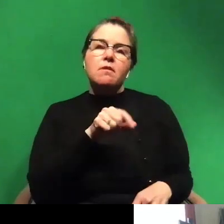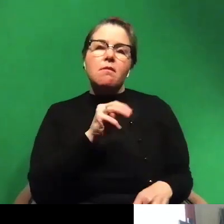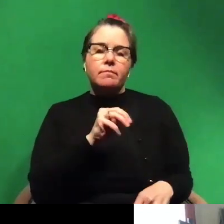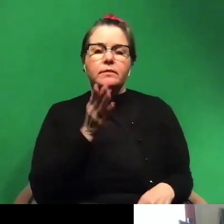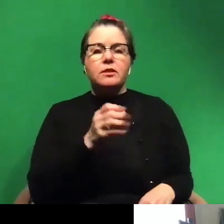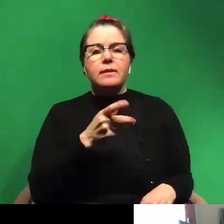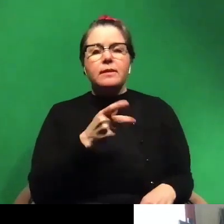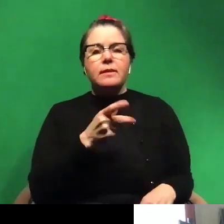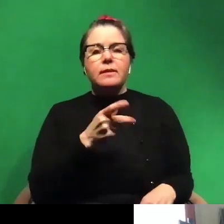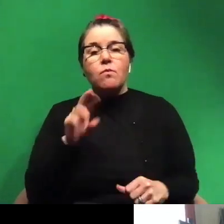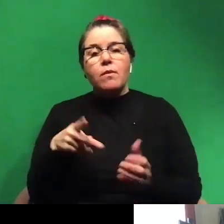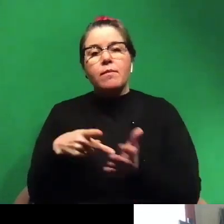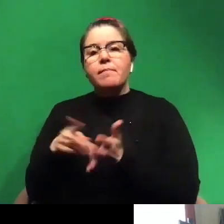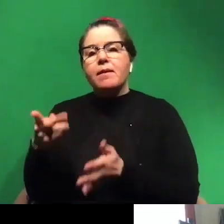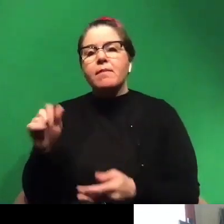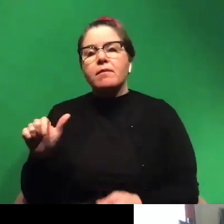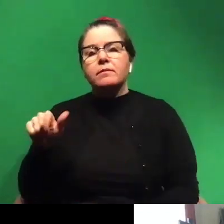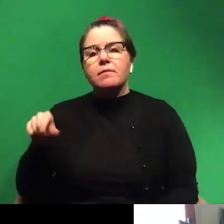patreon.com/skypeascientist or